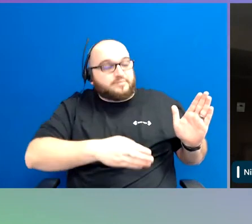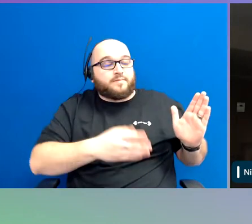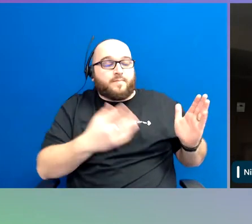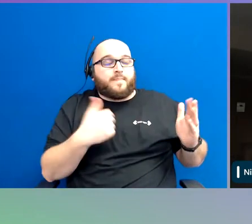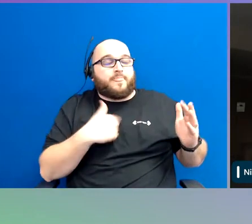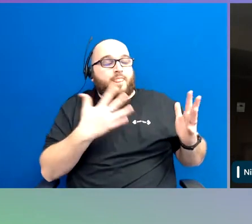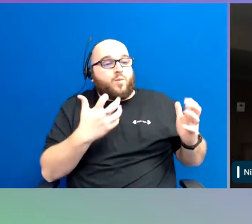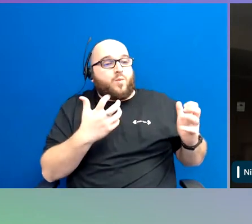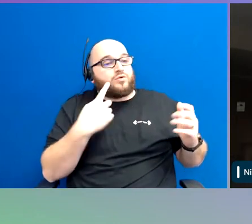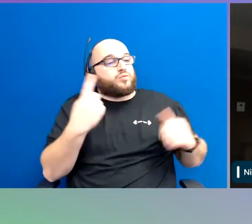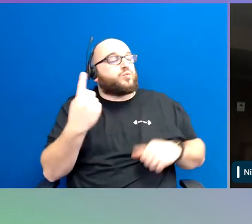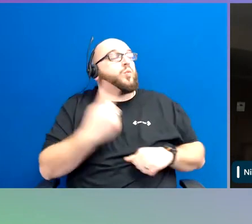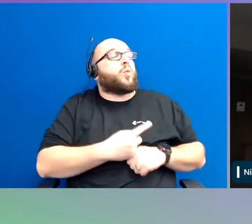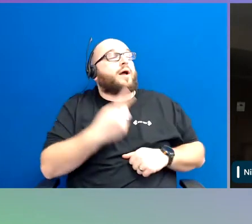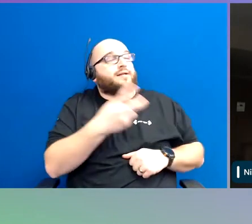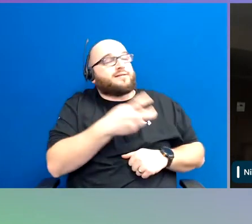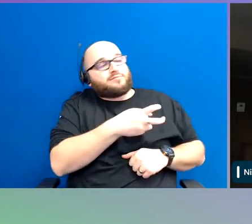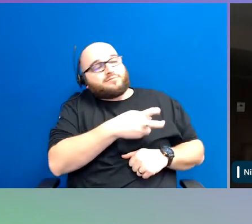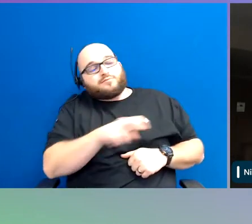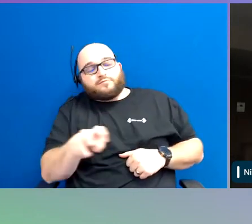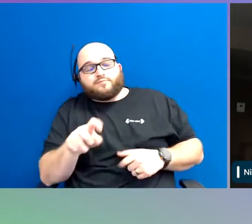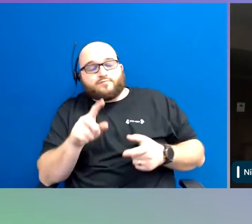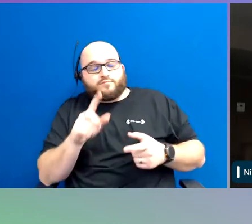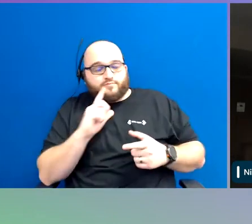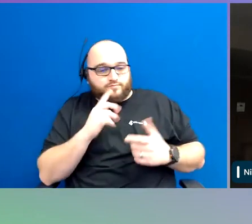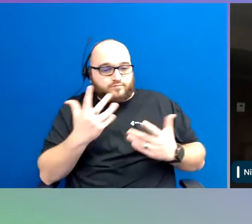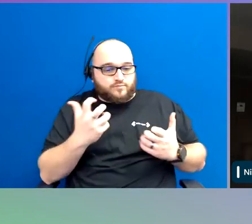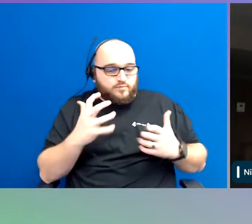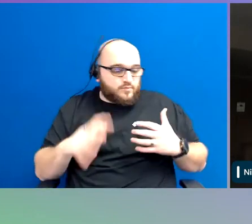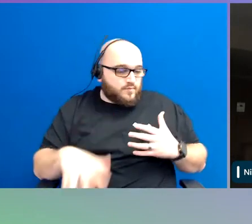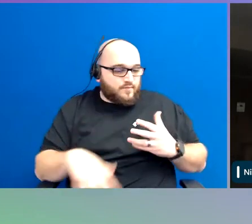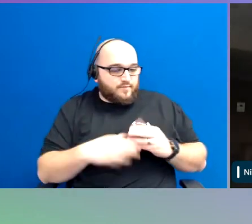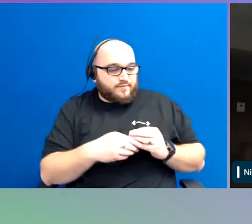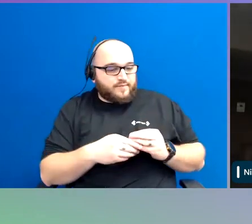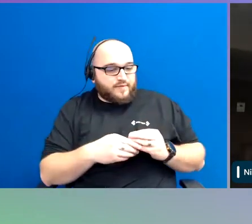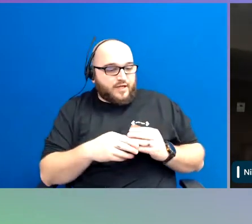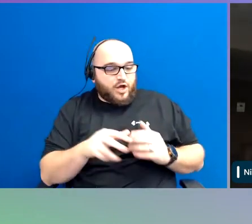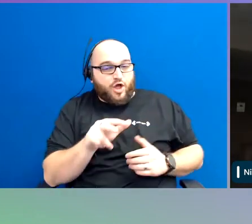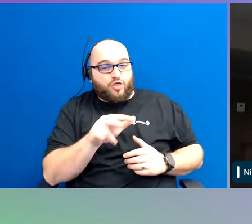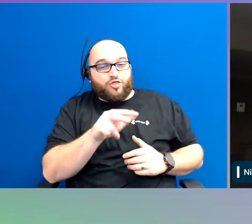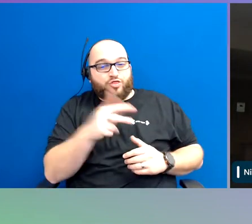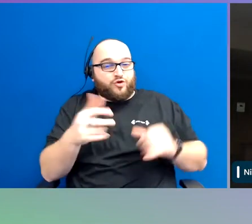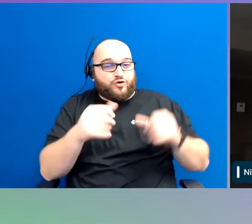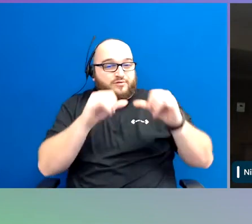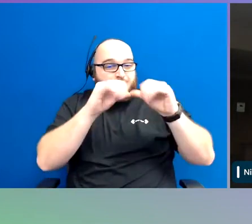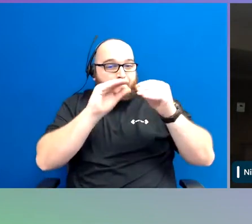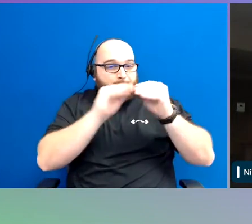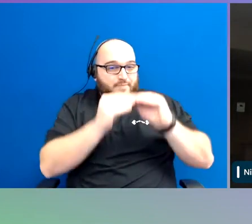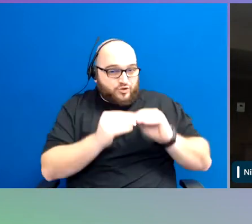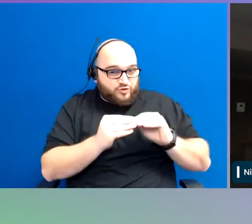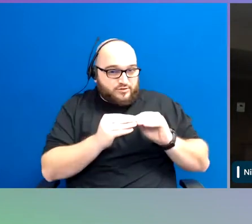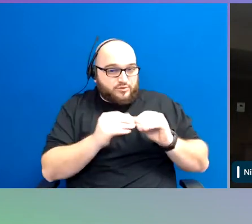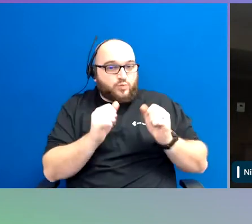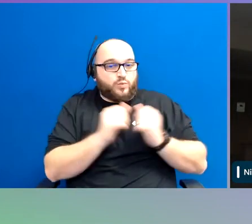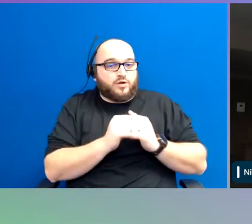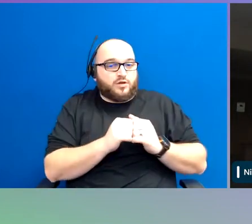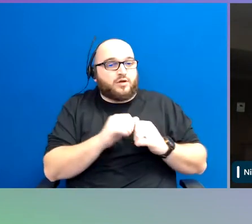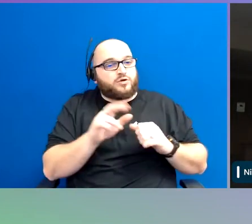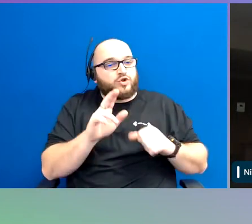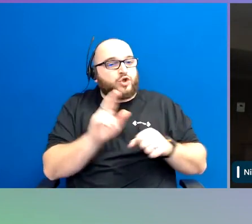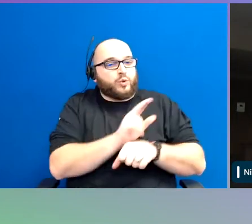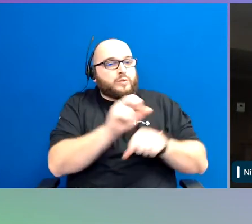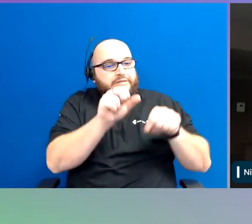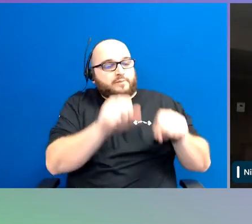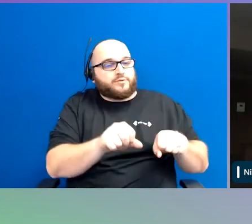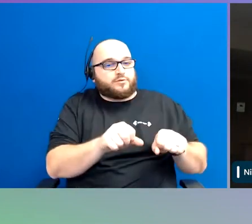in time is I want to also add in a third metric in here around usability scores.